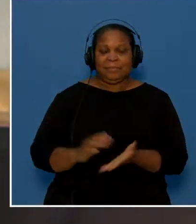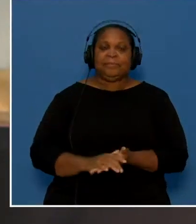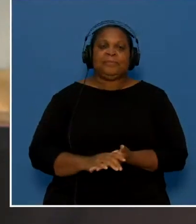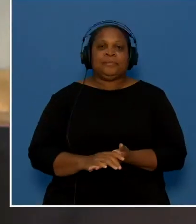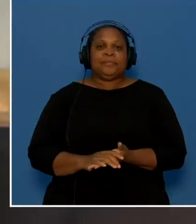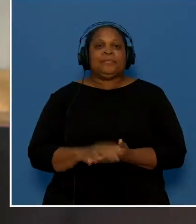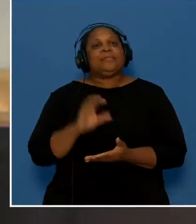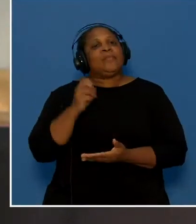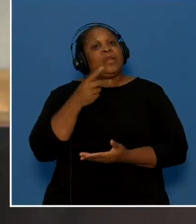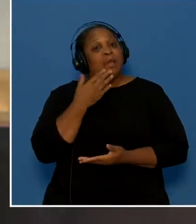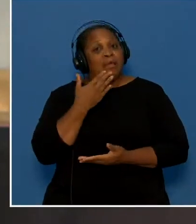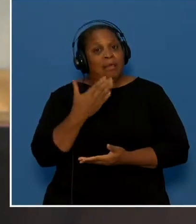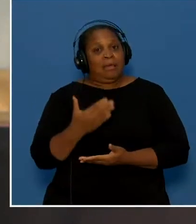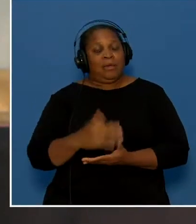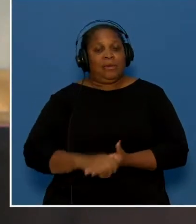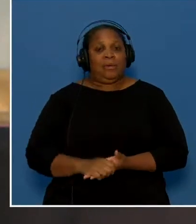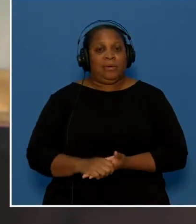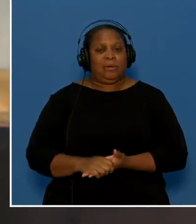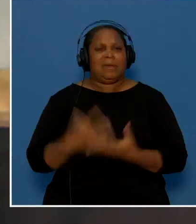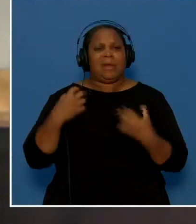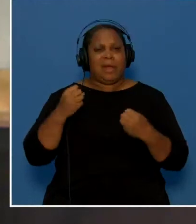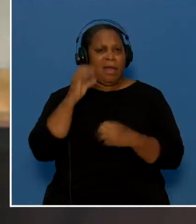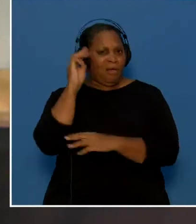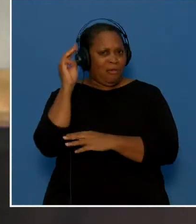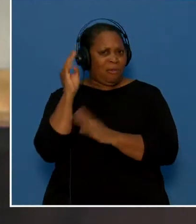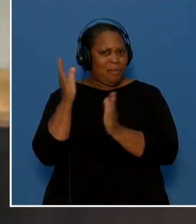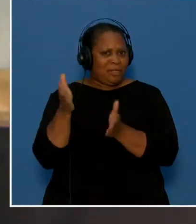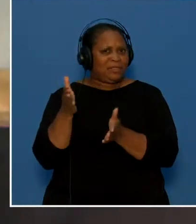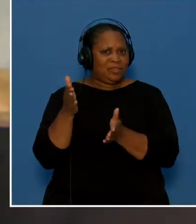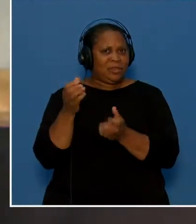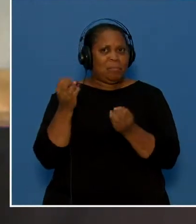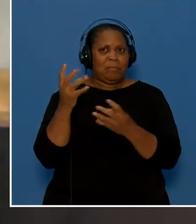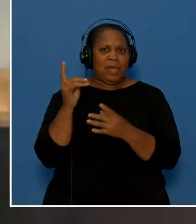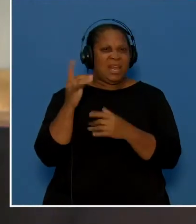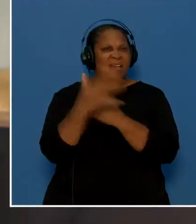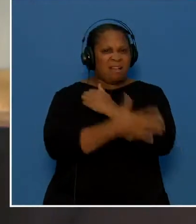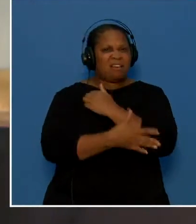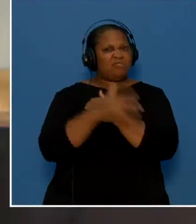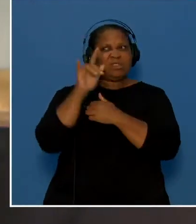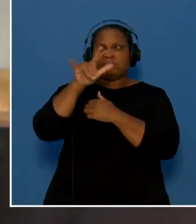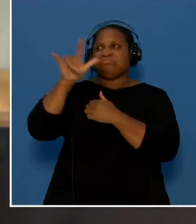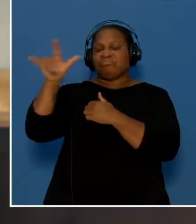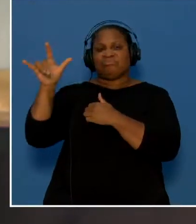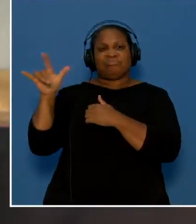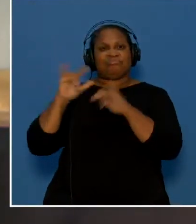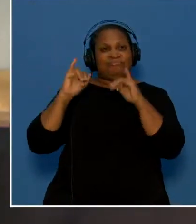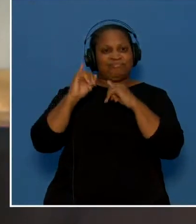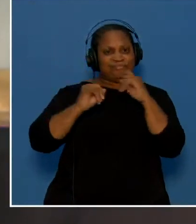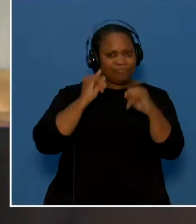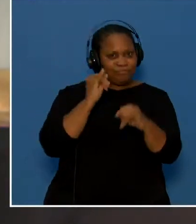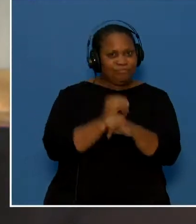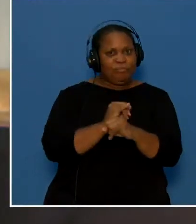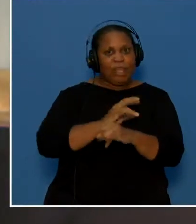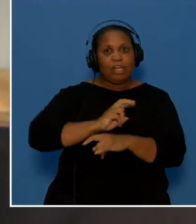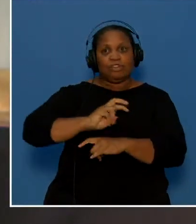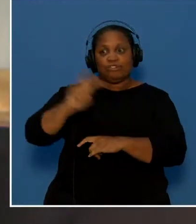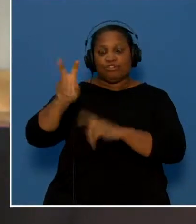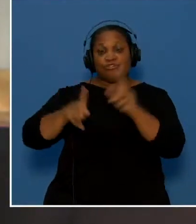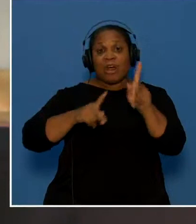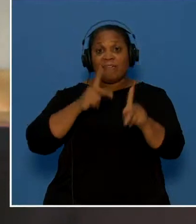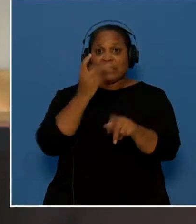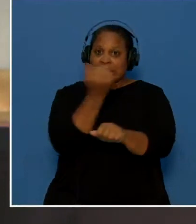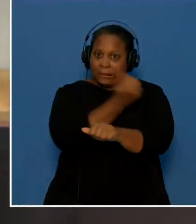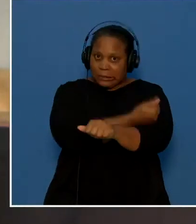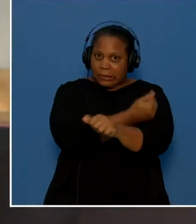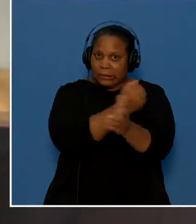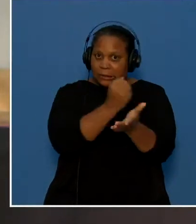you. Health Minister, many countries and airlines around the world are saying that in the near future, travelers will need the